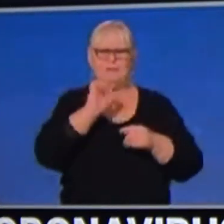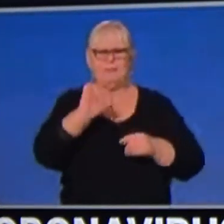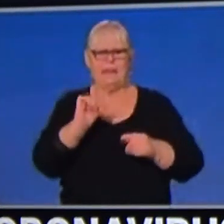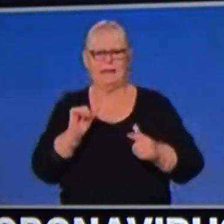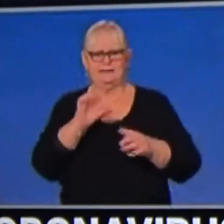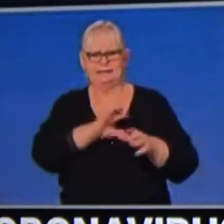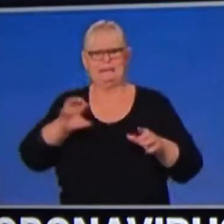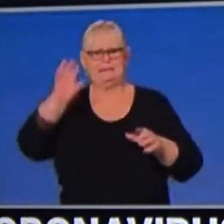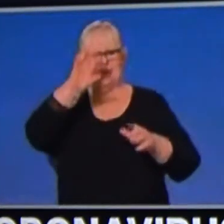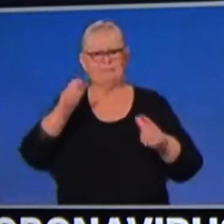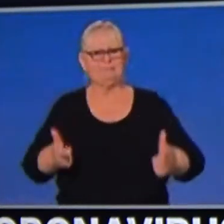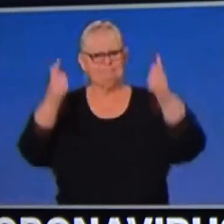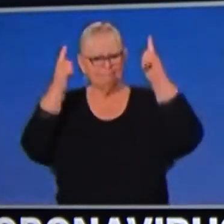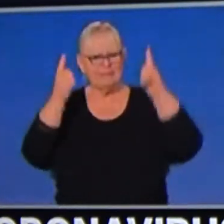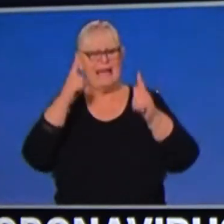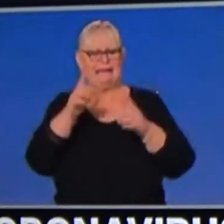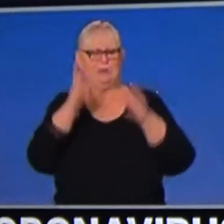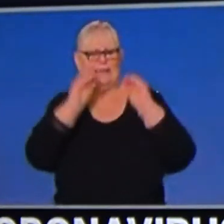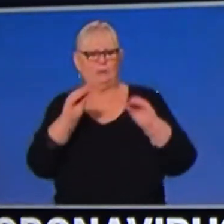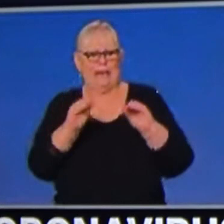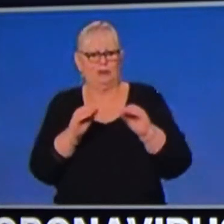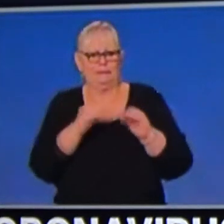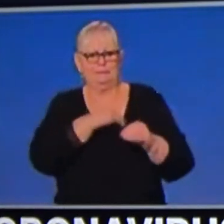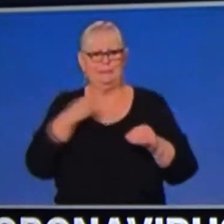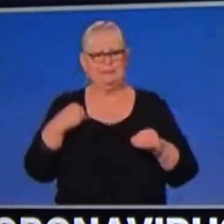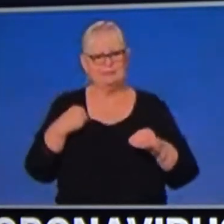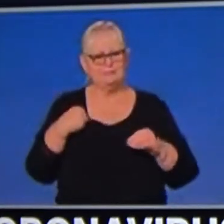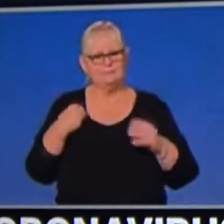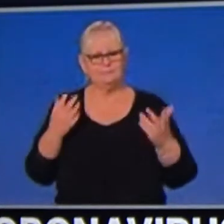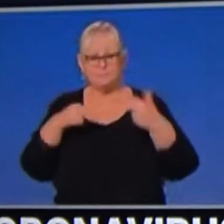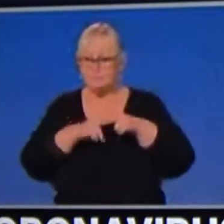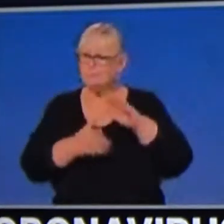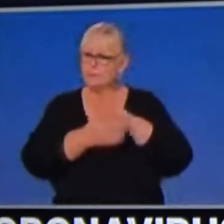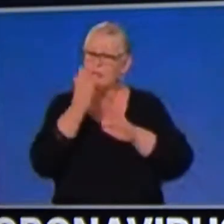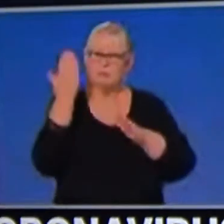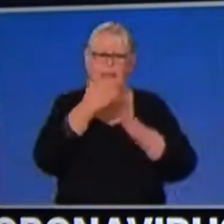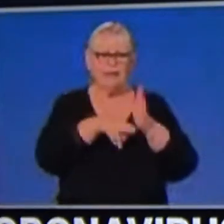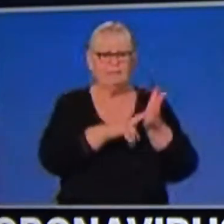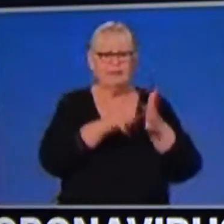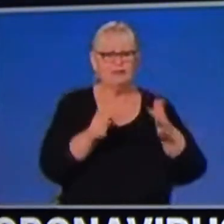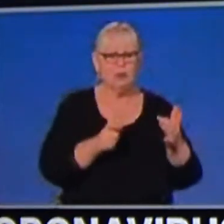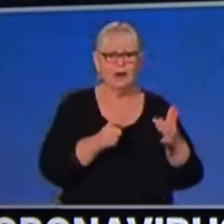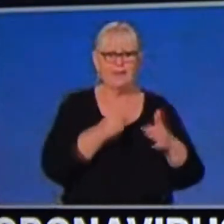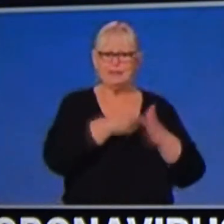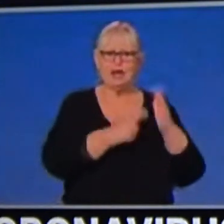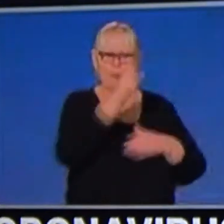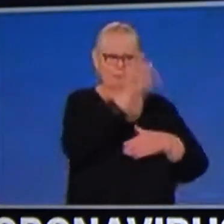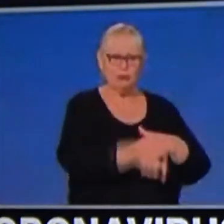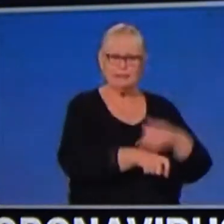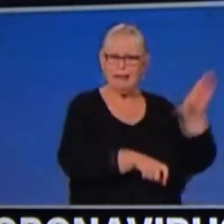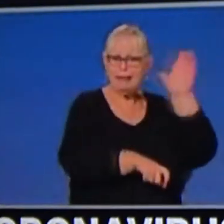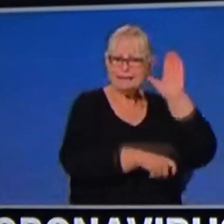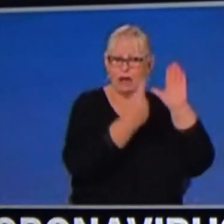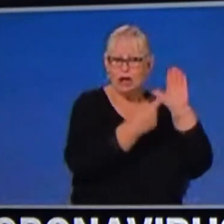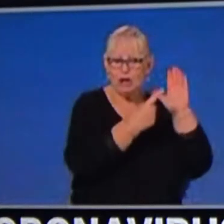state education ministers and for the arrangements putting in place. See, if you're going to school in Victoria, there's only one person you need to listen to, and